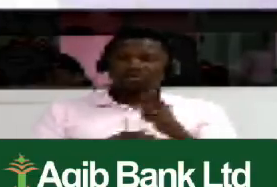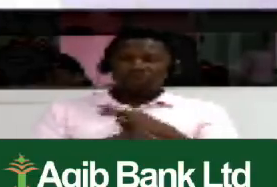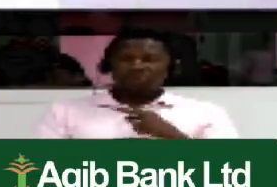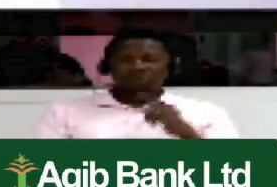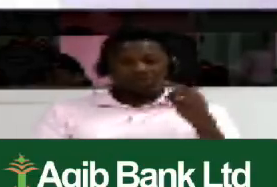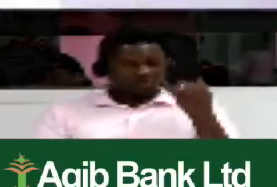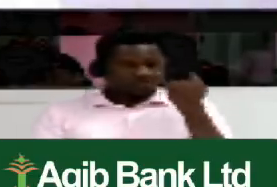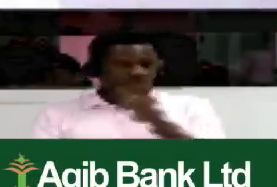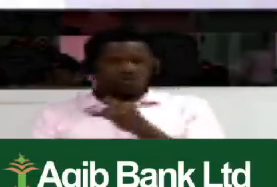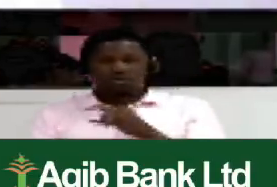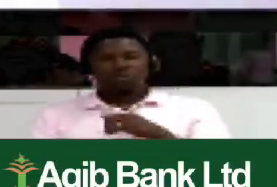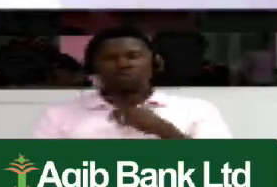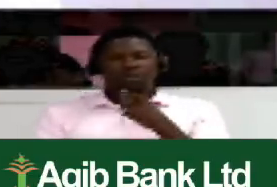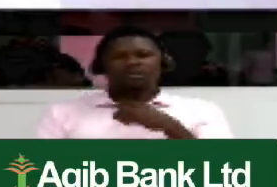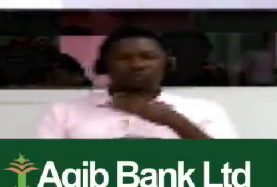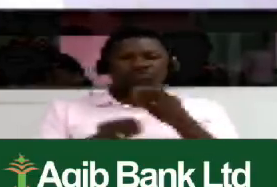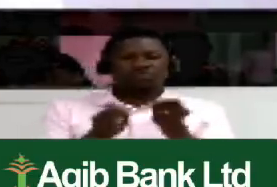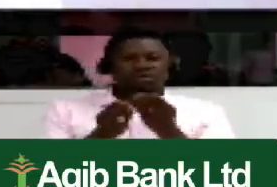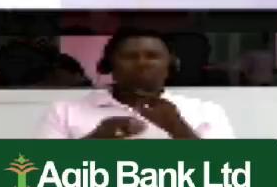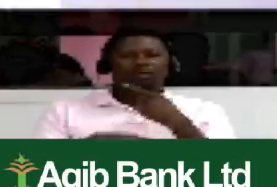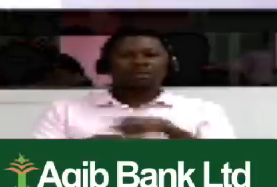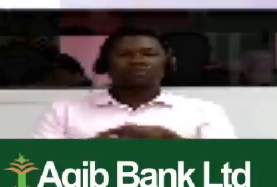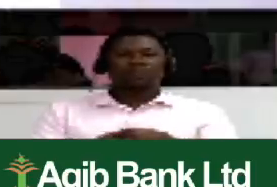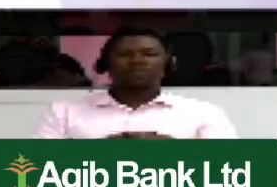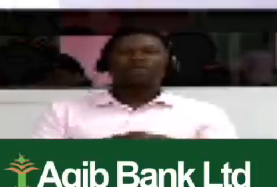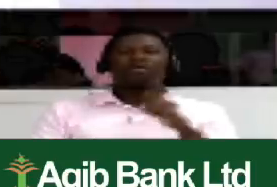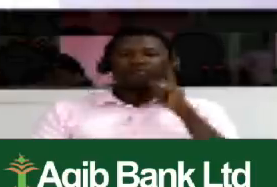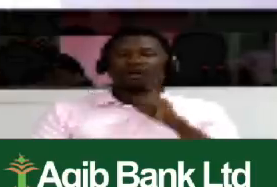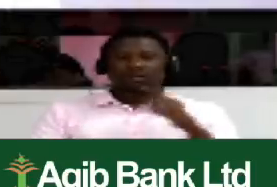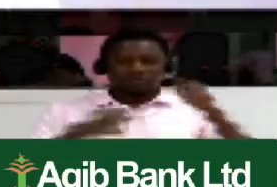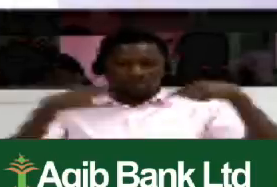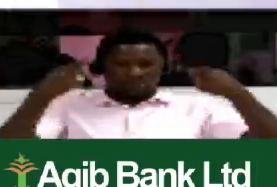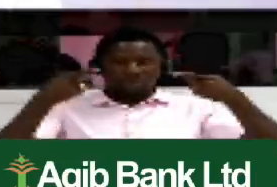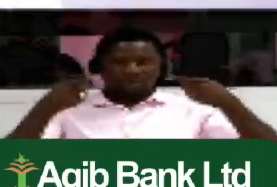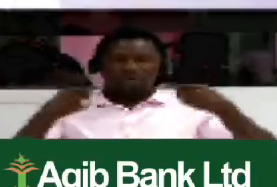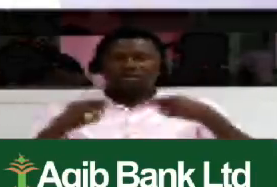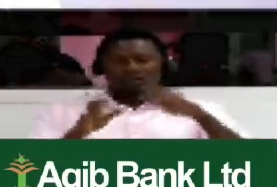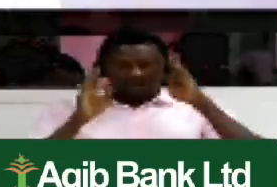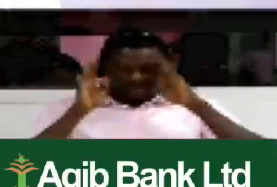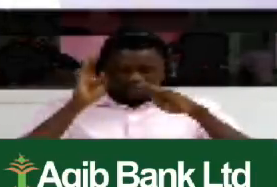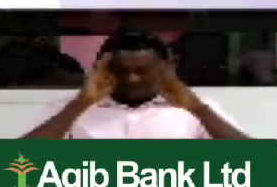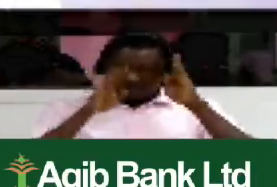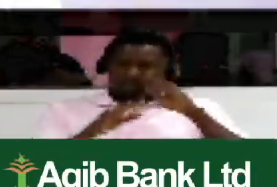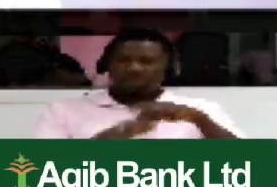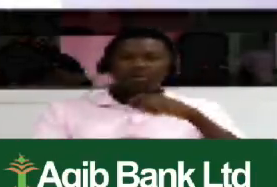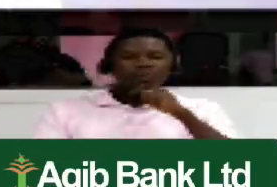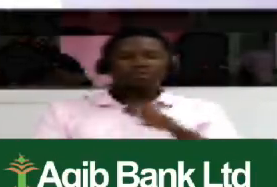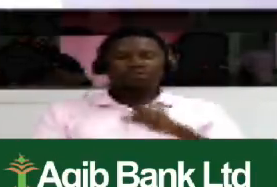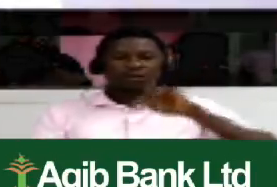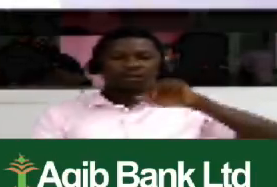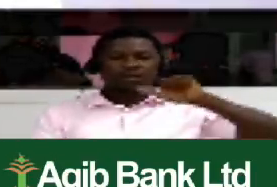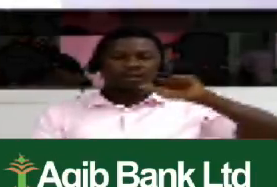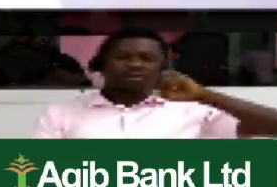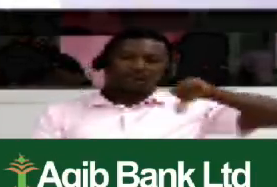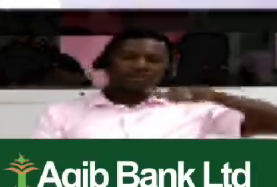as one might thought. So the father succeeded in pleading with Mr. Ajao, and then